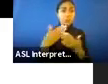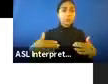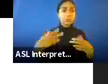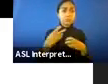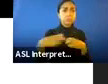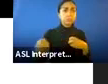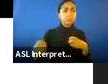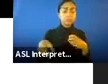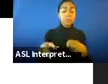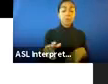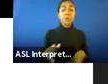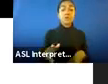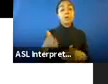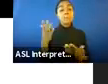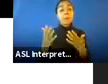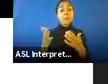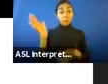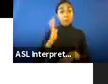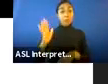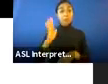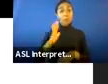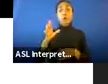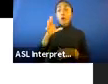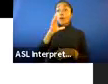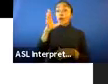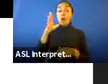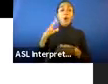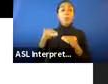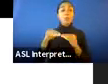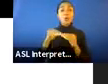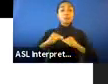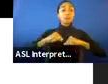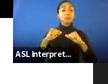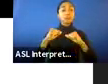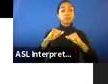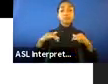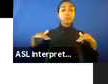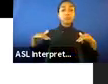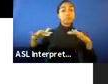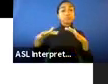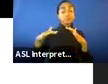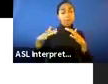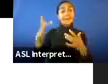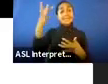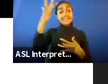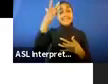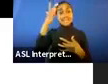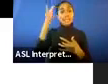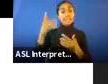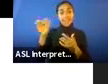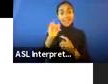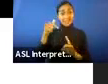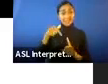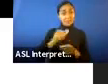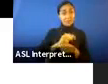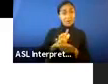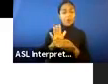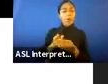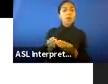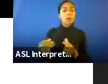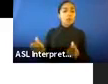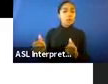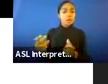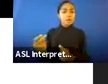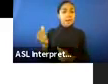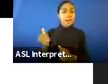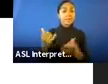that would have otherwise burned out when most people lived more agrarian lifestyles now reaches many people very